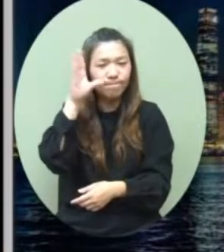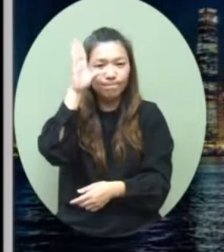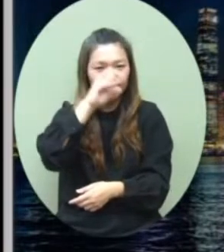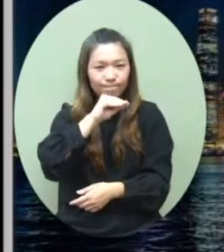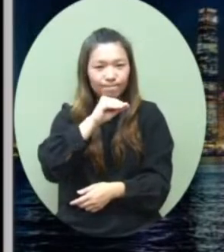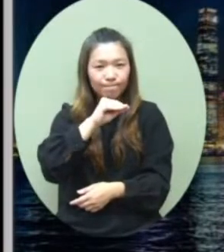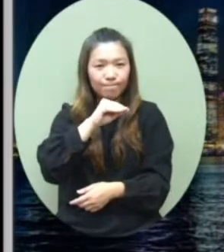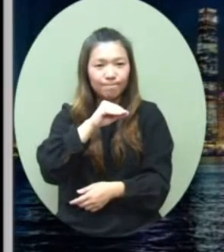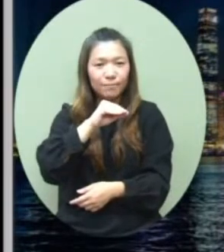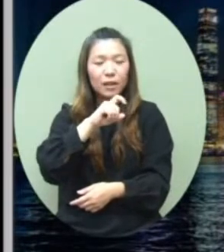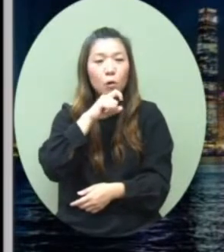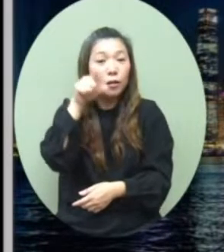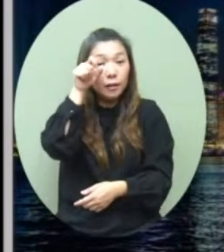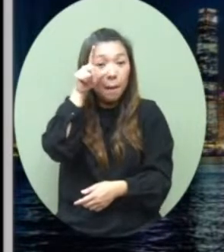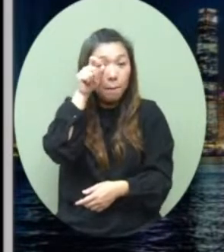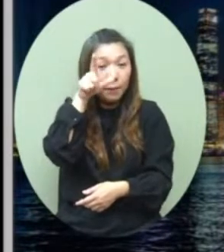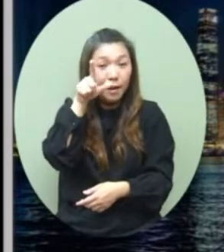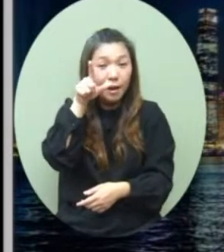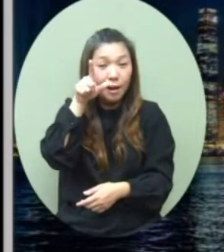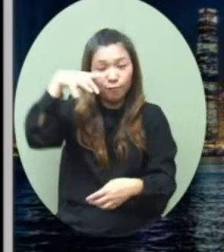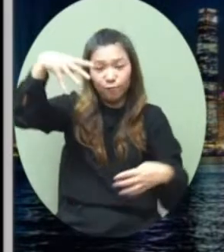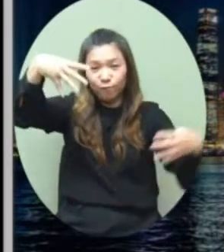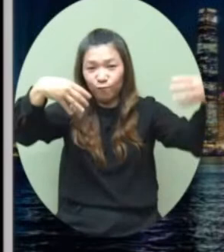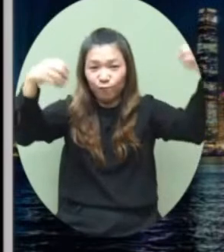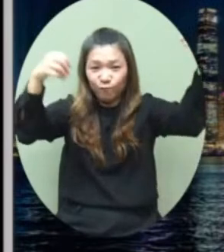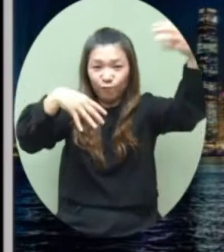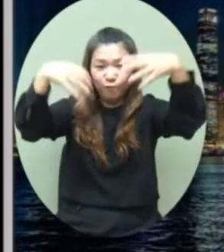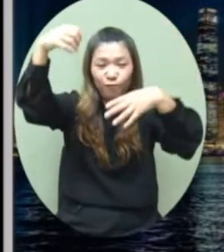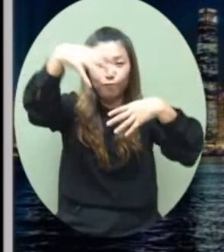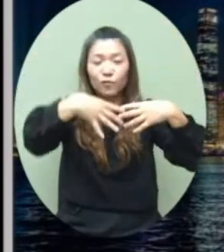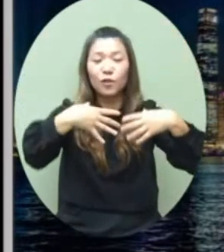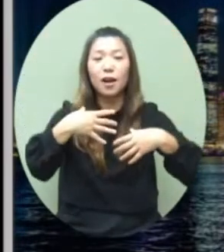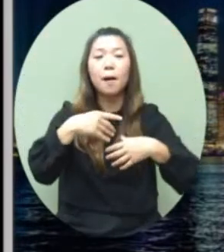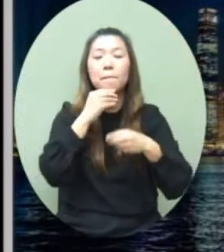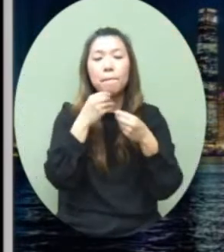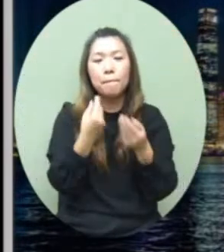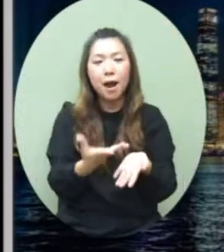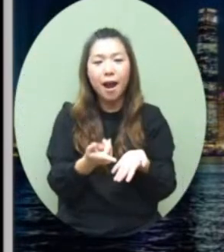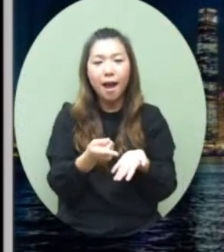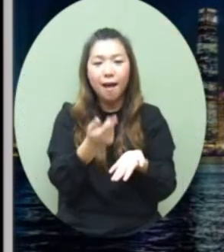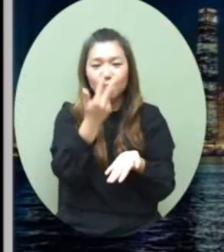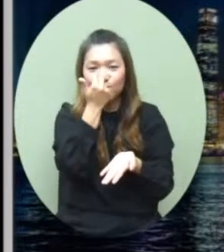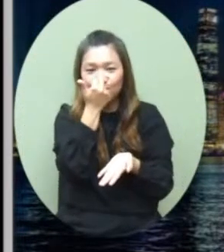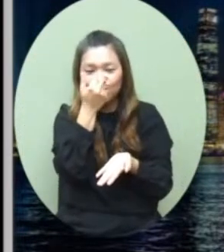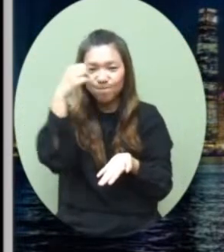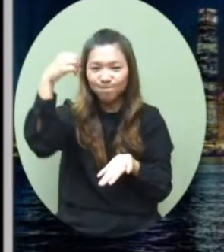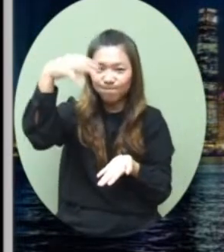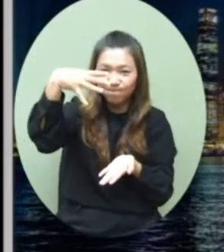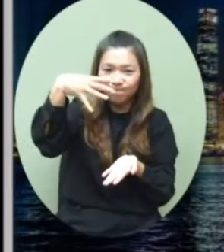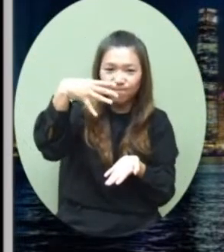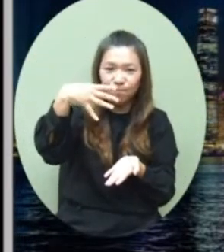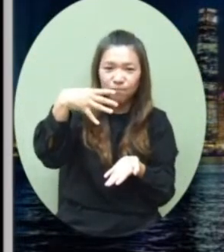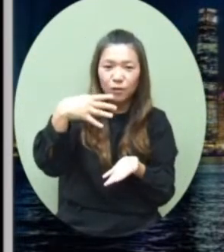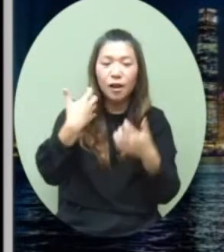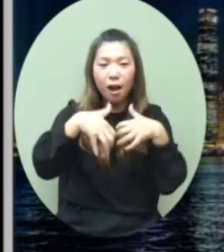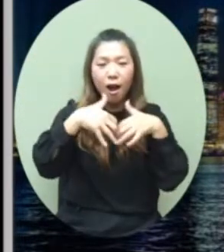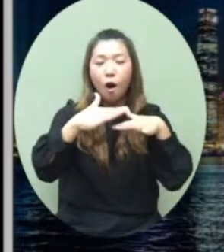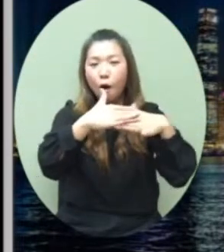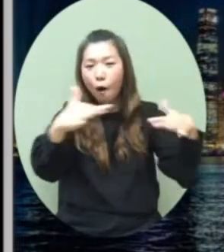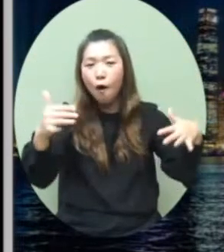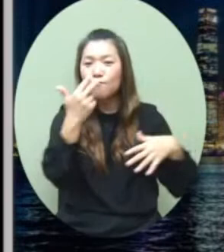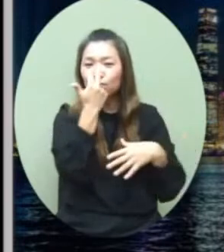These events will run from the 8th of July until the 6th of August. There will be a special version of a Symphony of